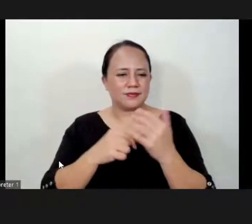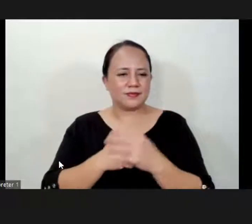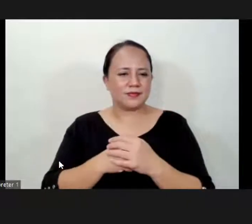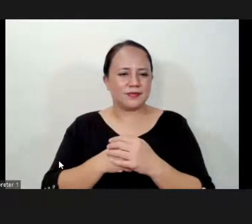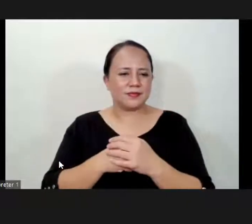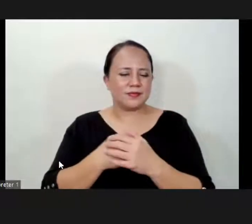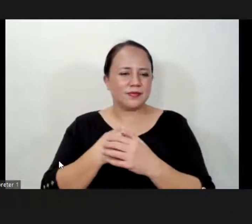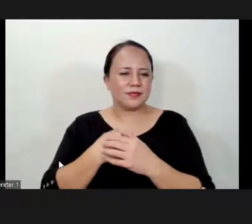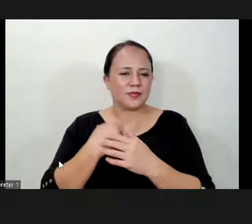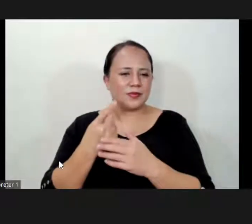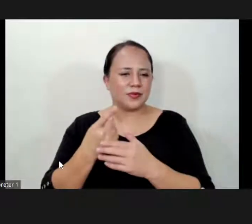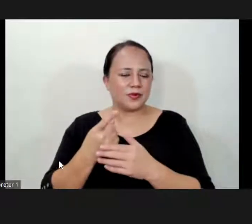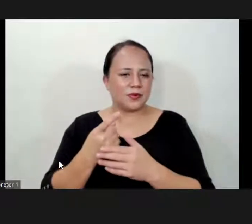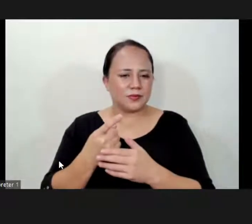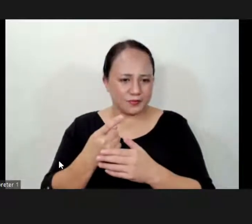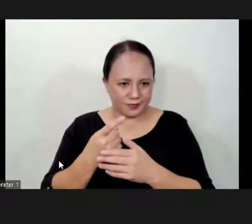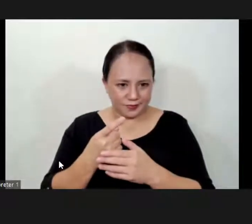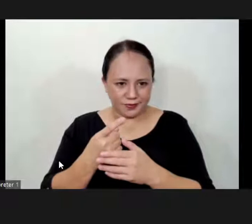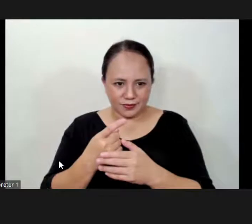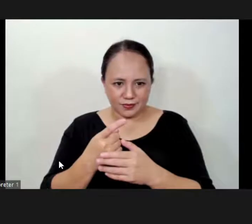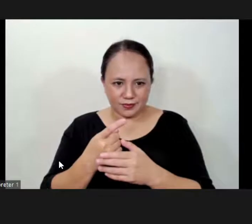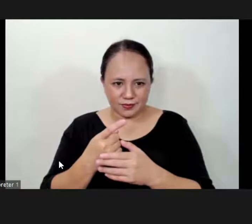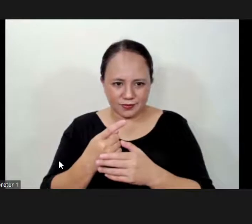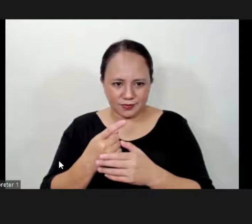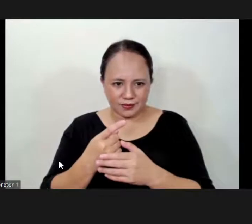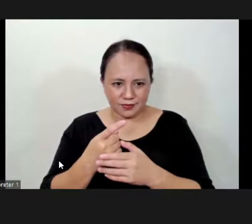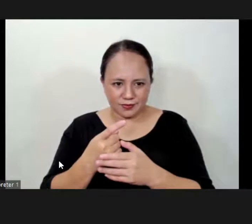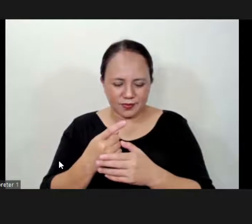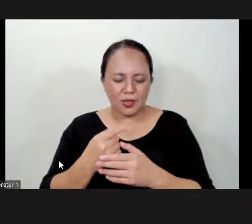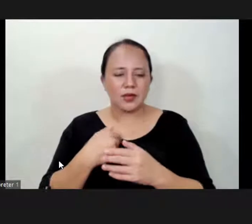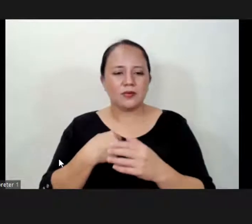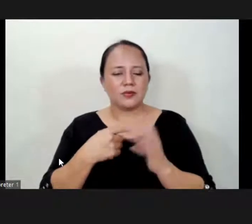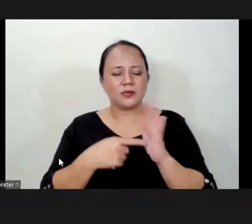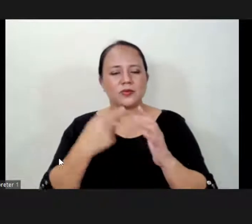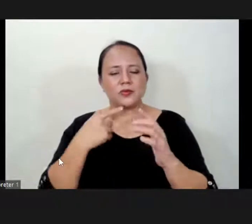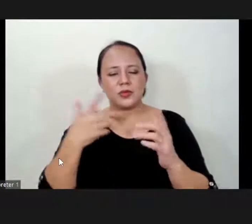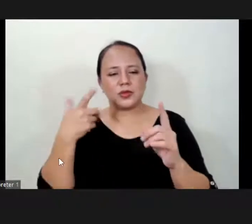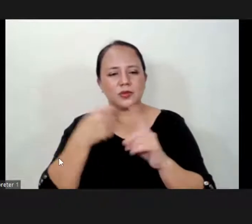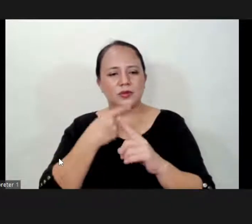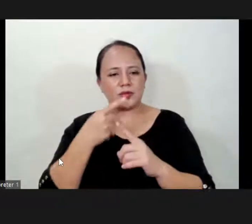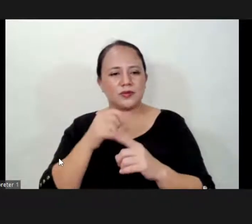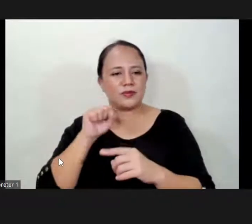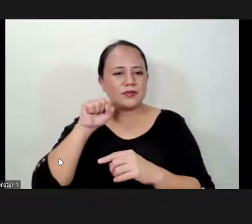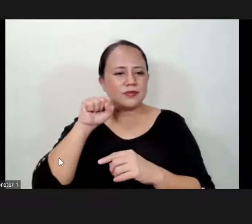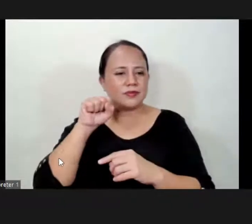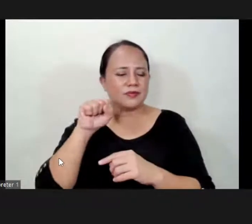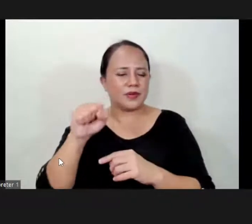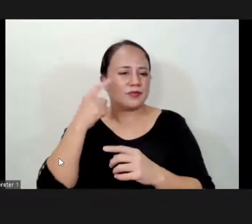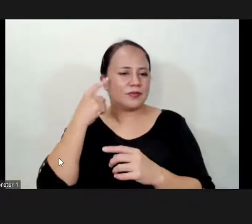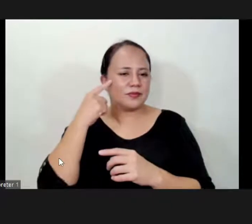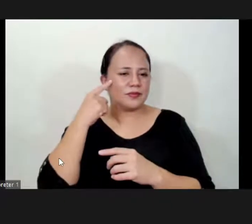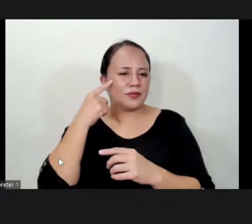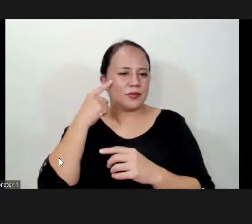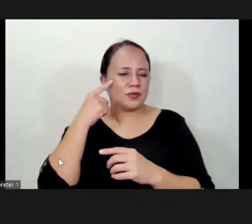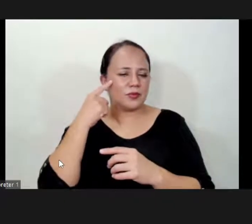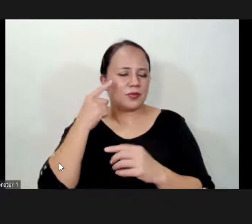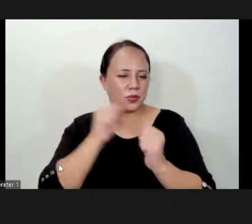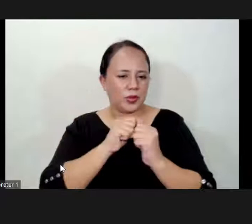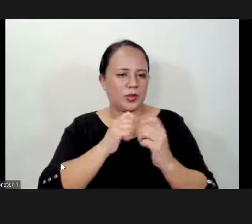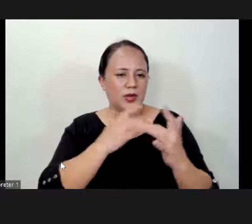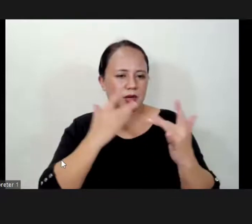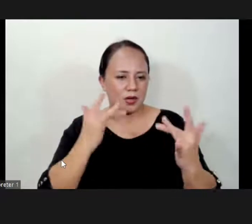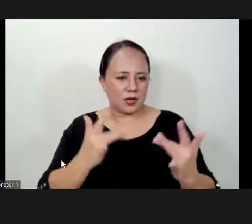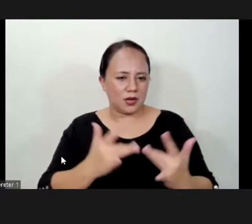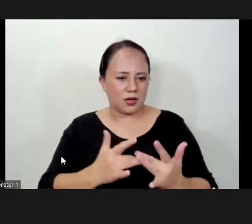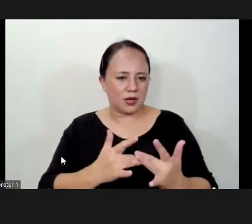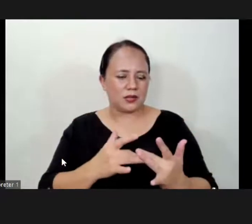for believing also what Al Gore has said, fight with our heart and